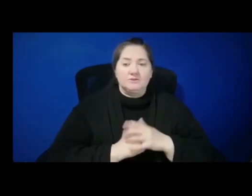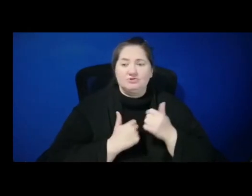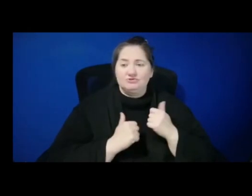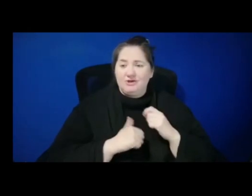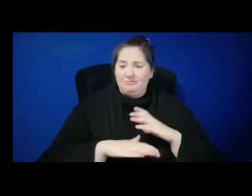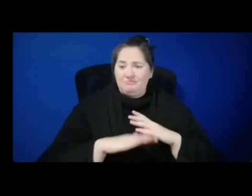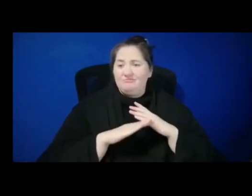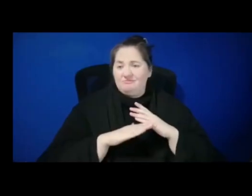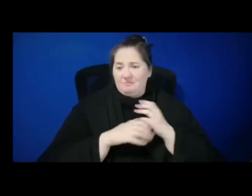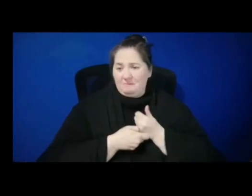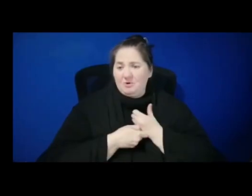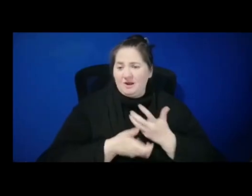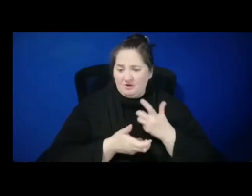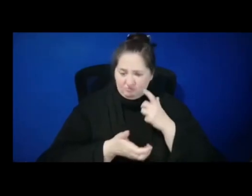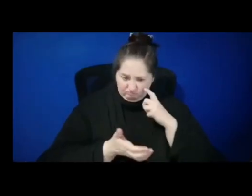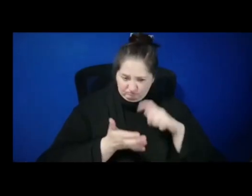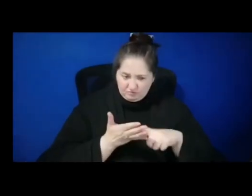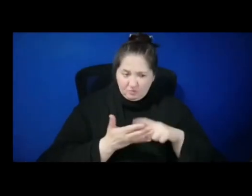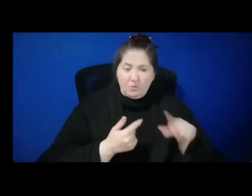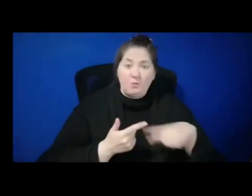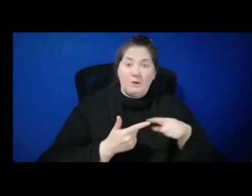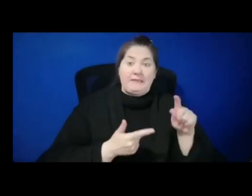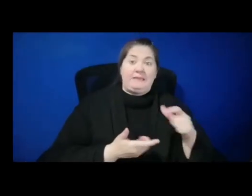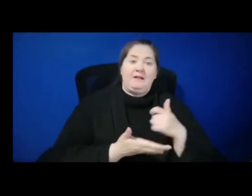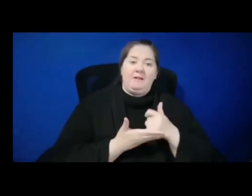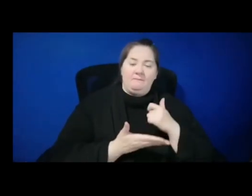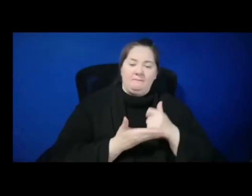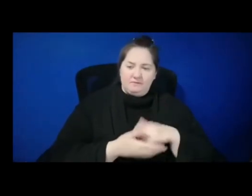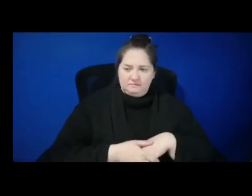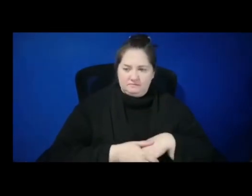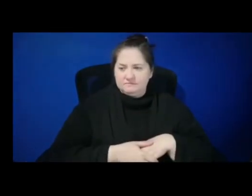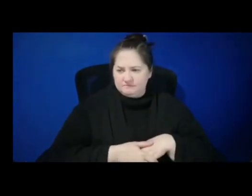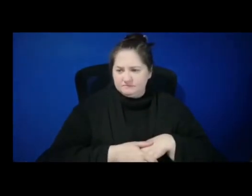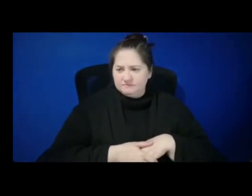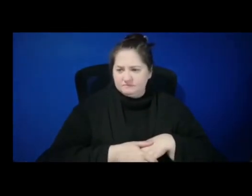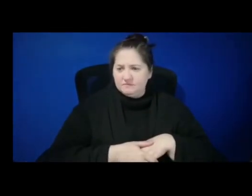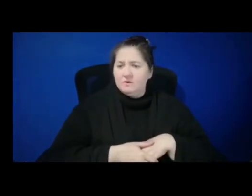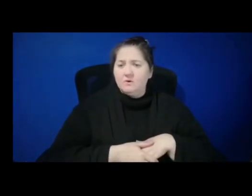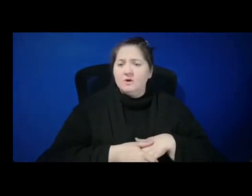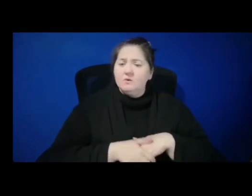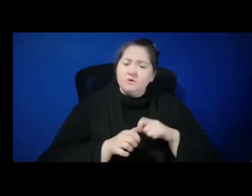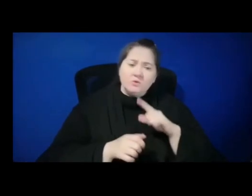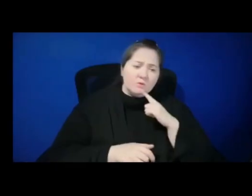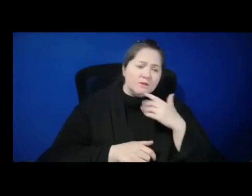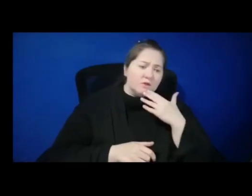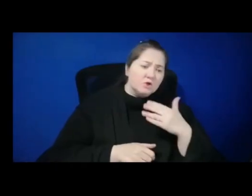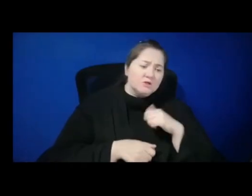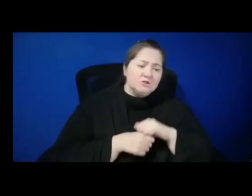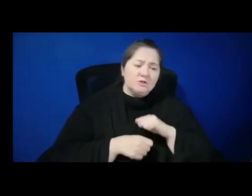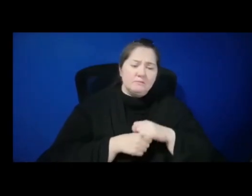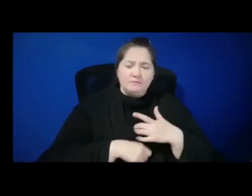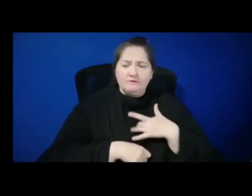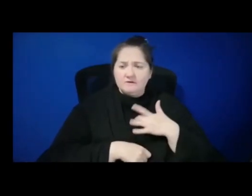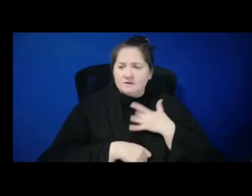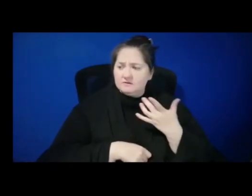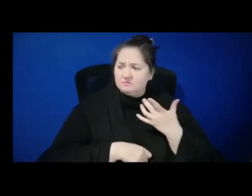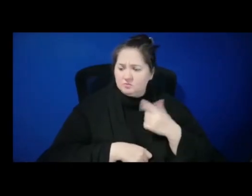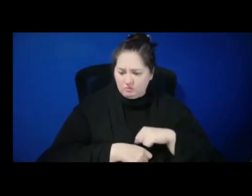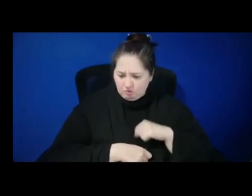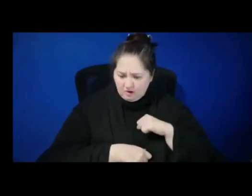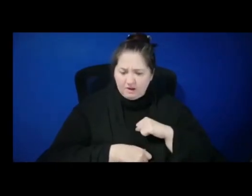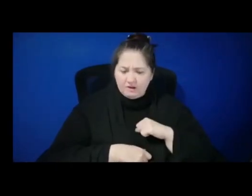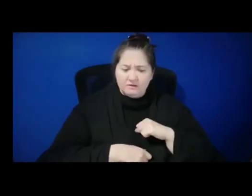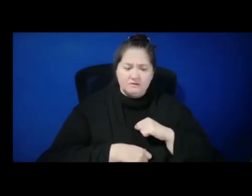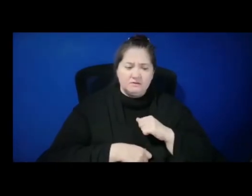and recognizing when we need help and everything like that, which we do a really good job on. I feel like we pride ourselves on.